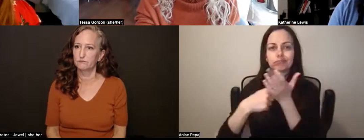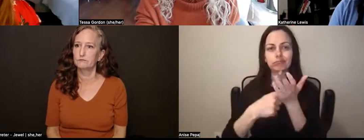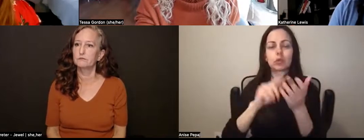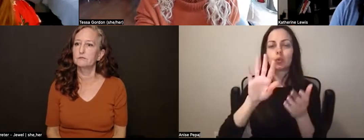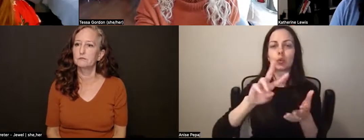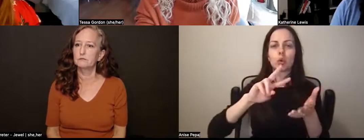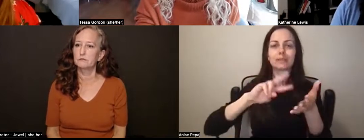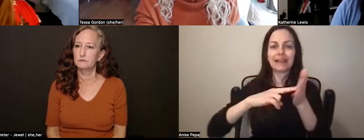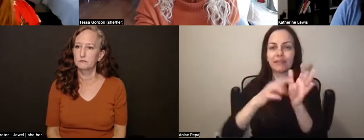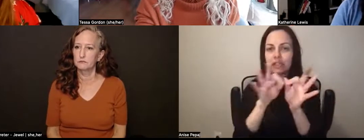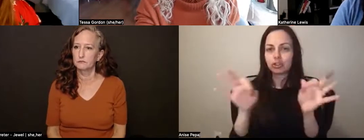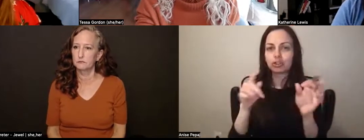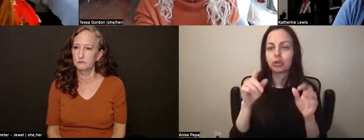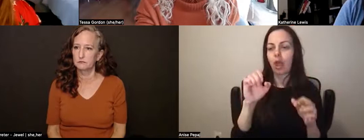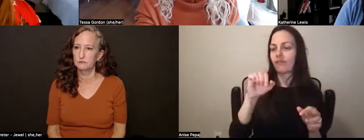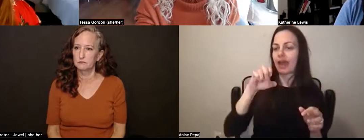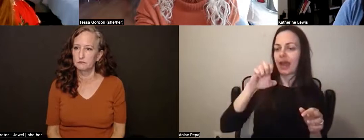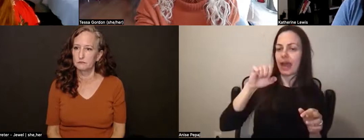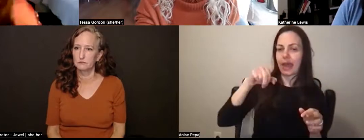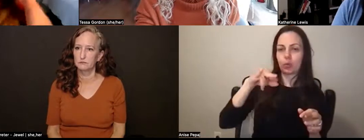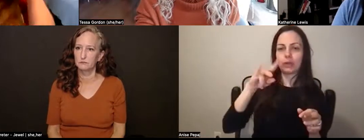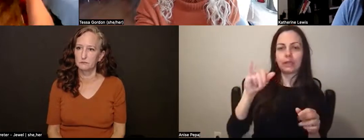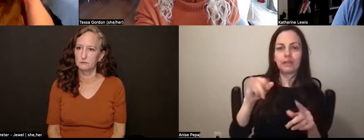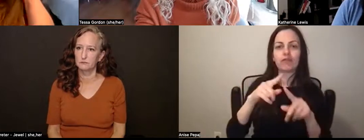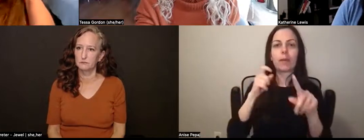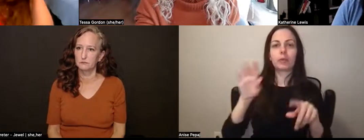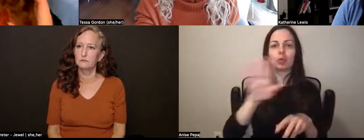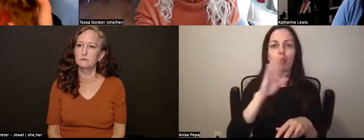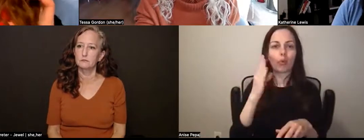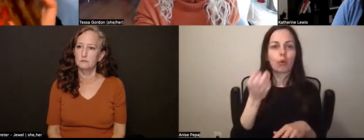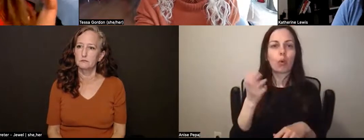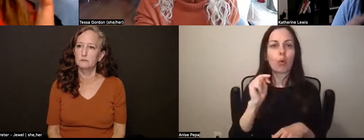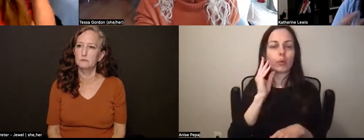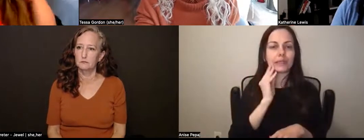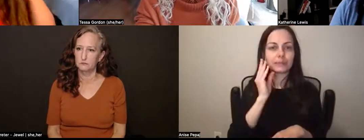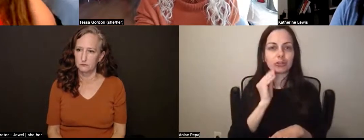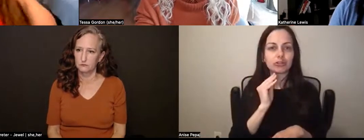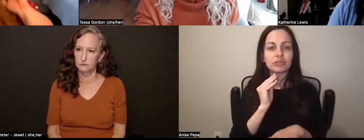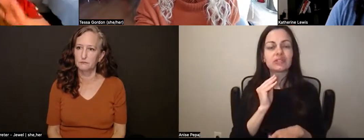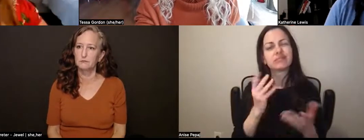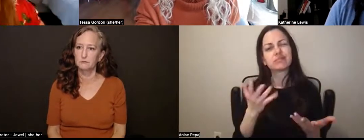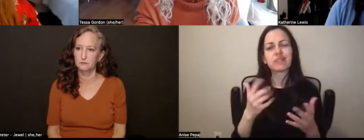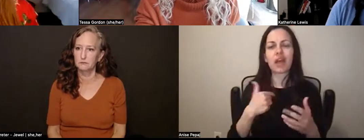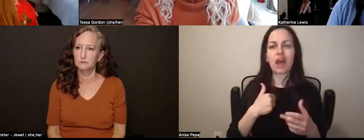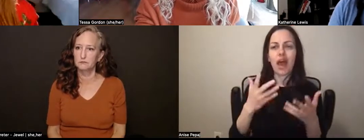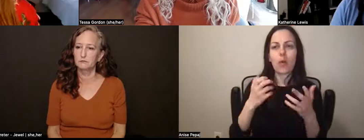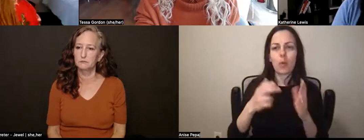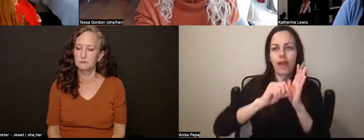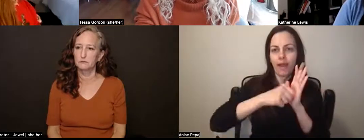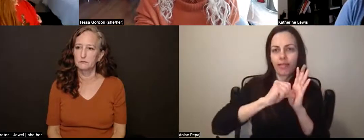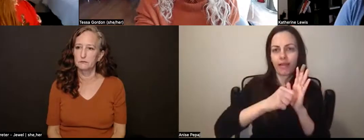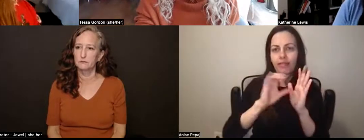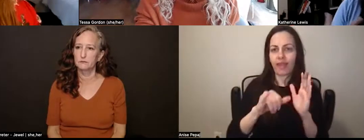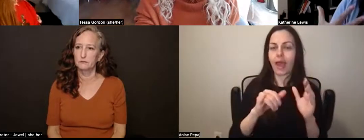of equity from the place of your own lived experience. And I kind of want to highlight that a little bit more